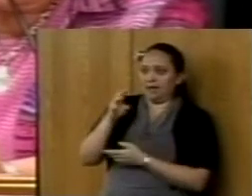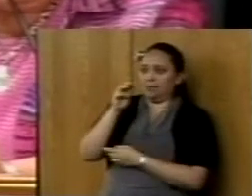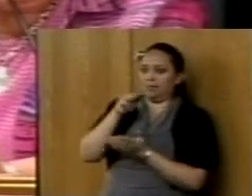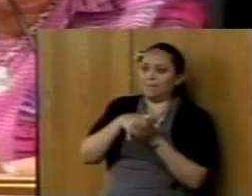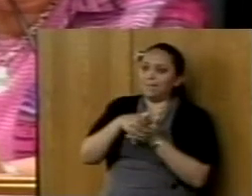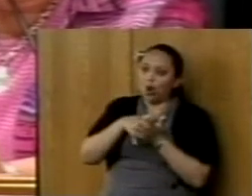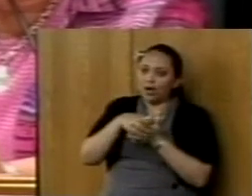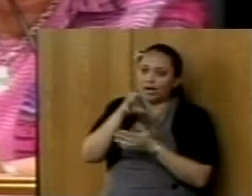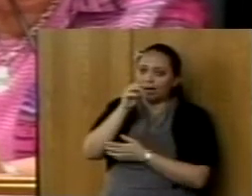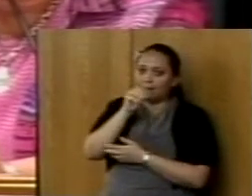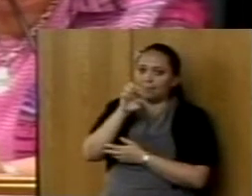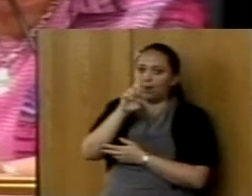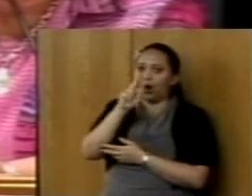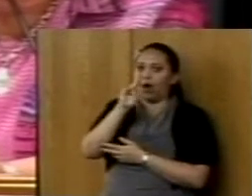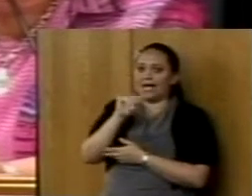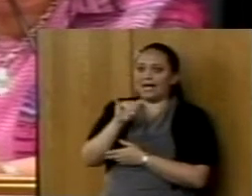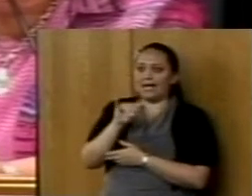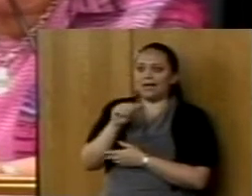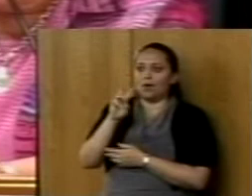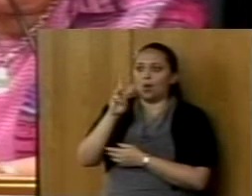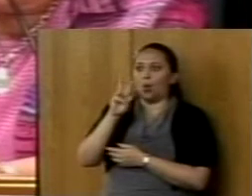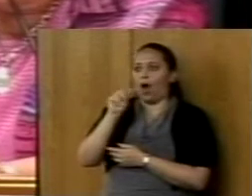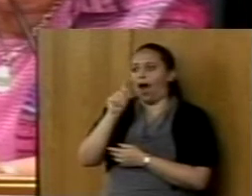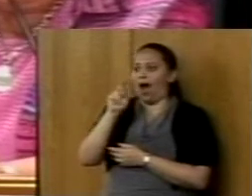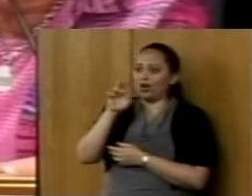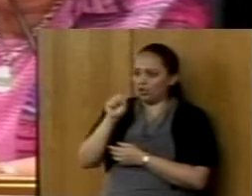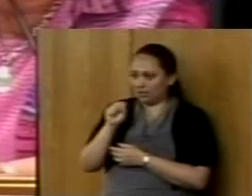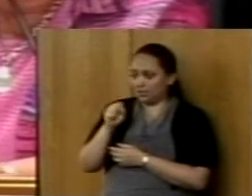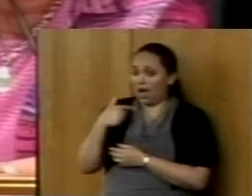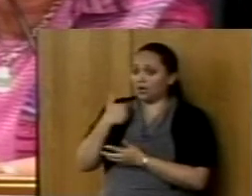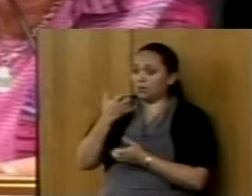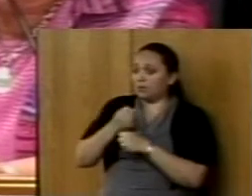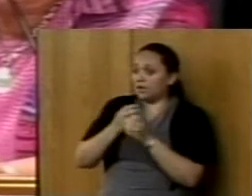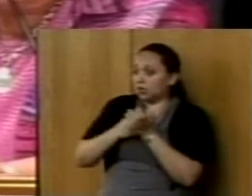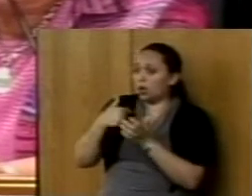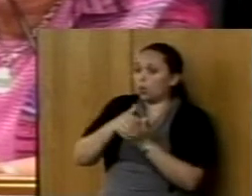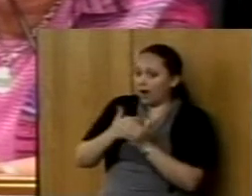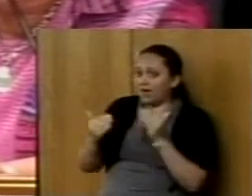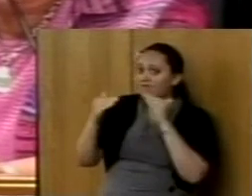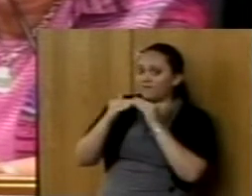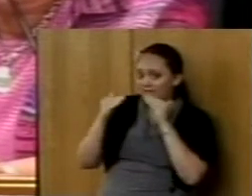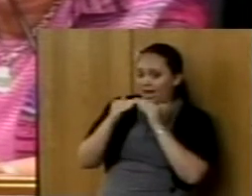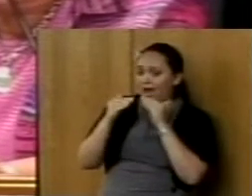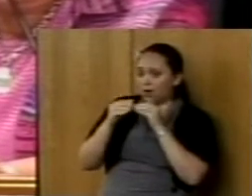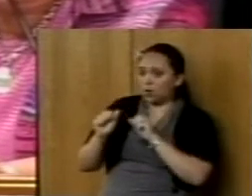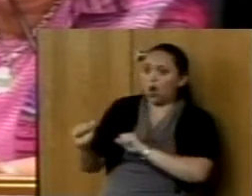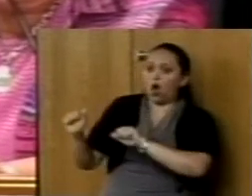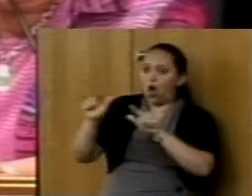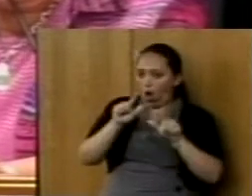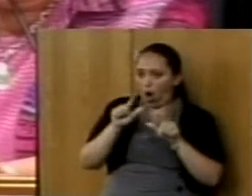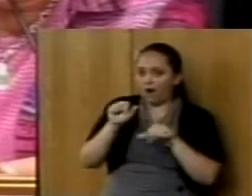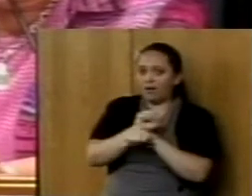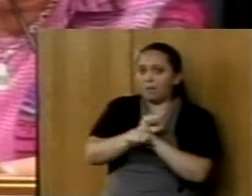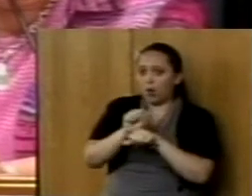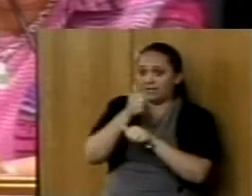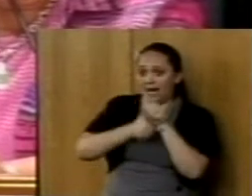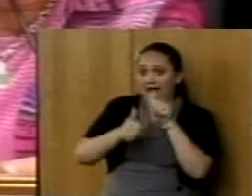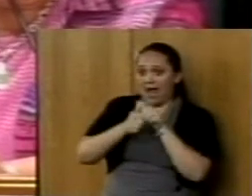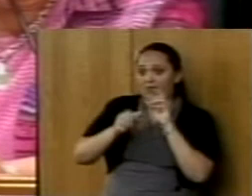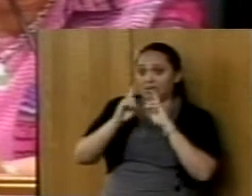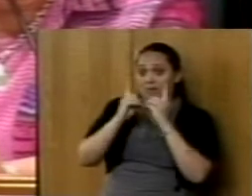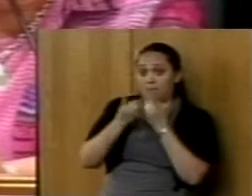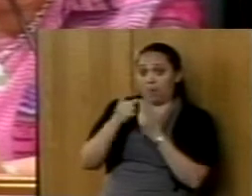that, if I may, that I just want to make sure that we are fair and impartial to all our employees in every department.